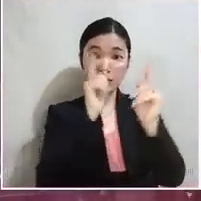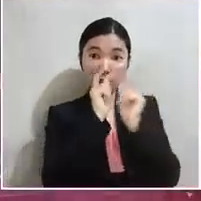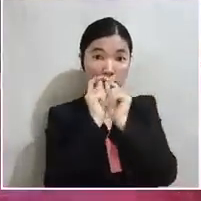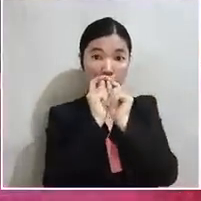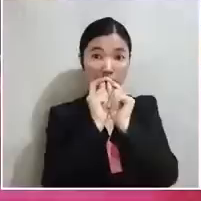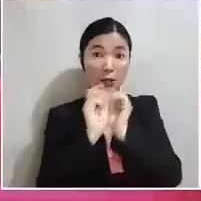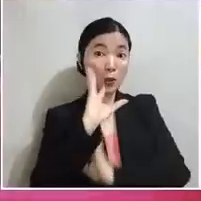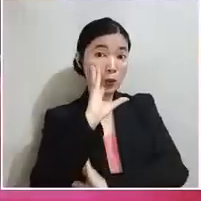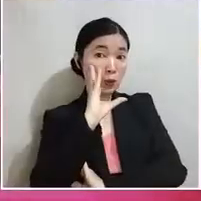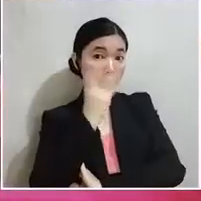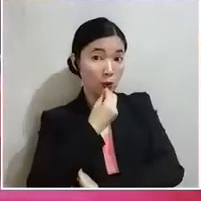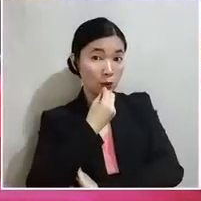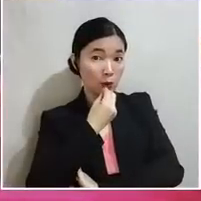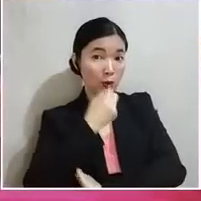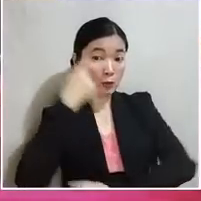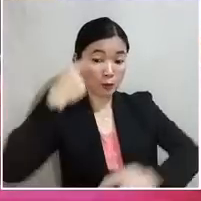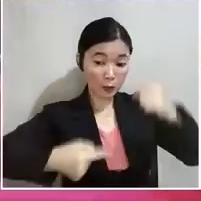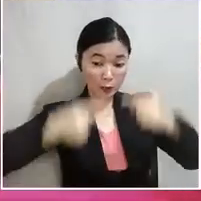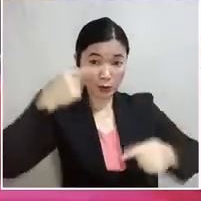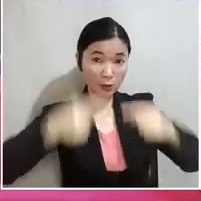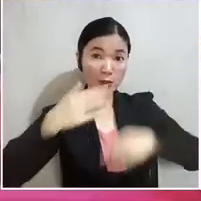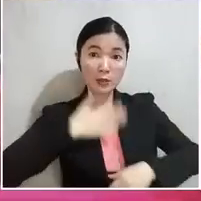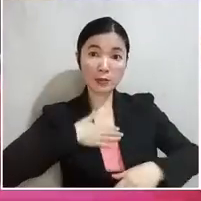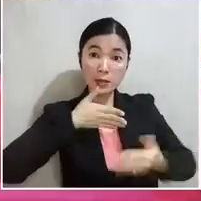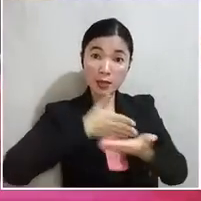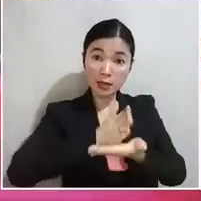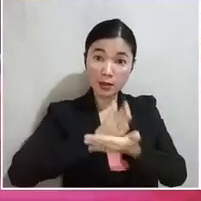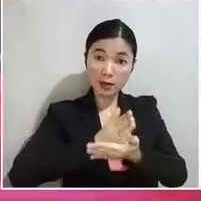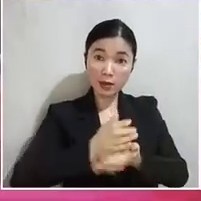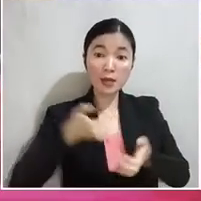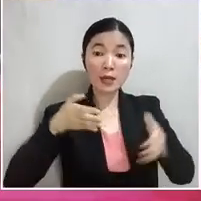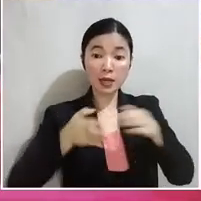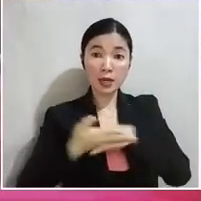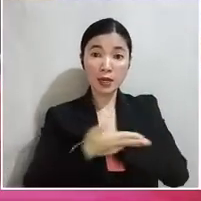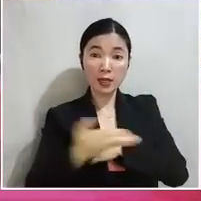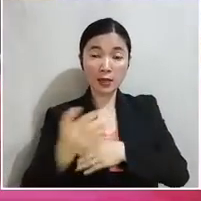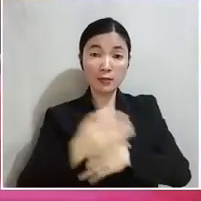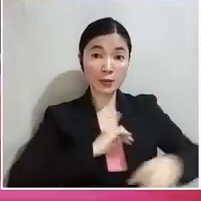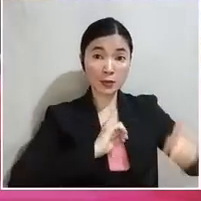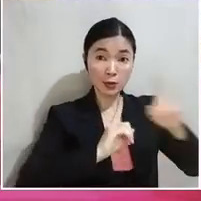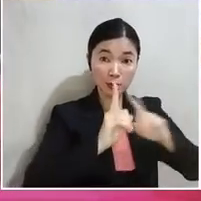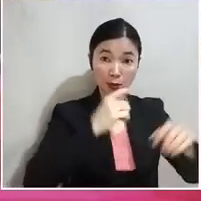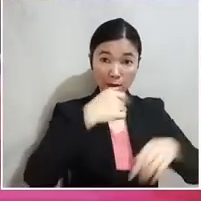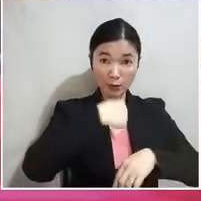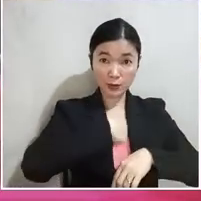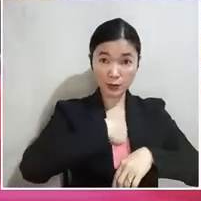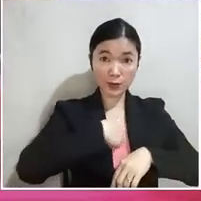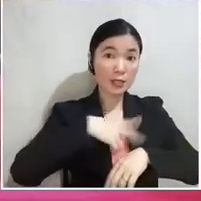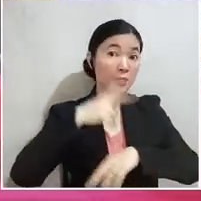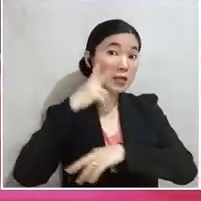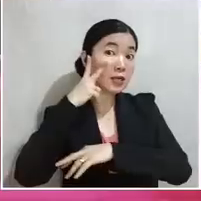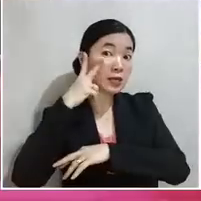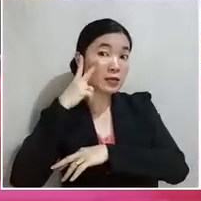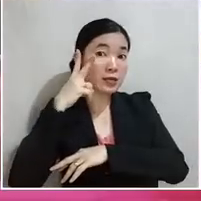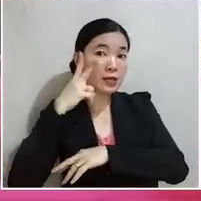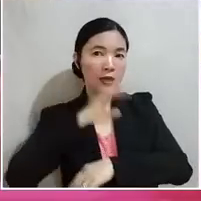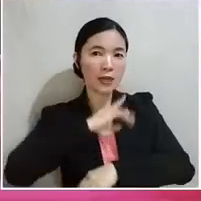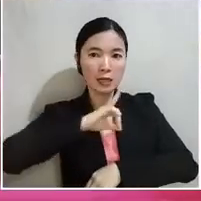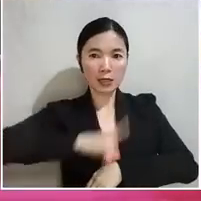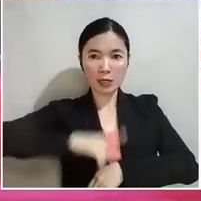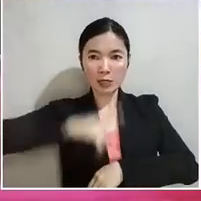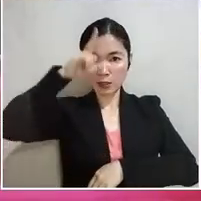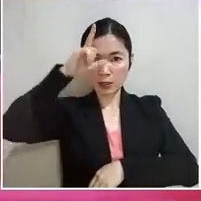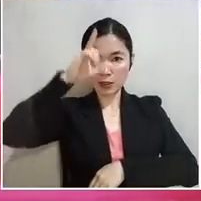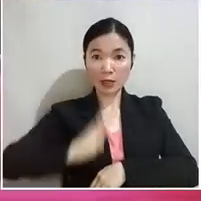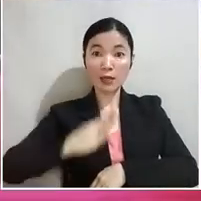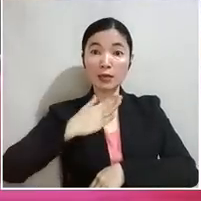disputes my right? Let him confront me. See, the Lord God is